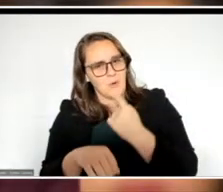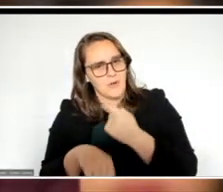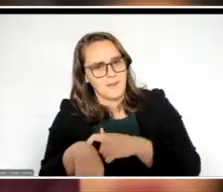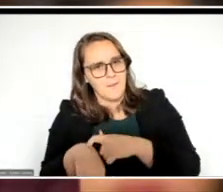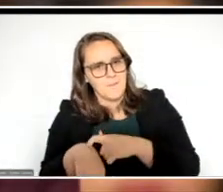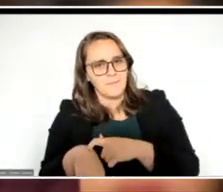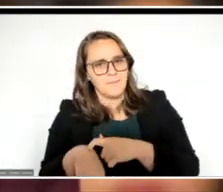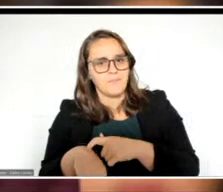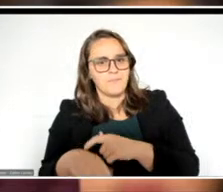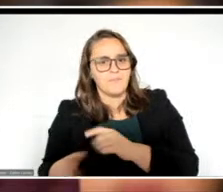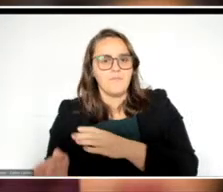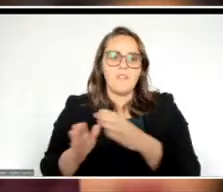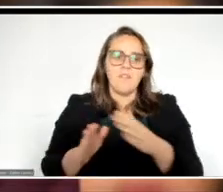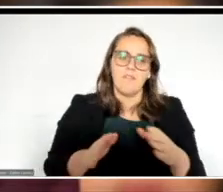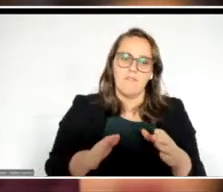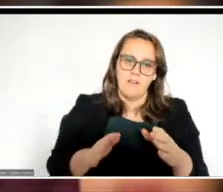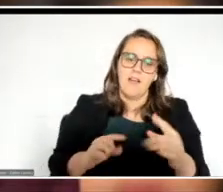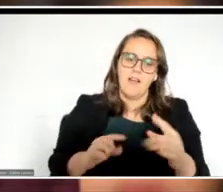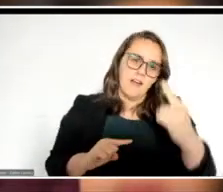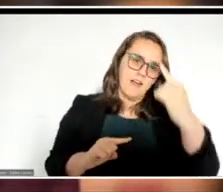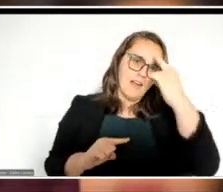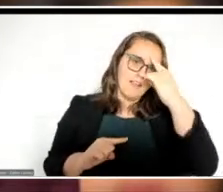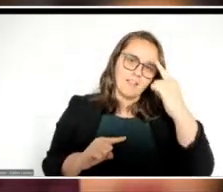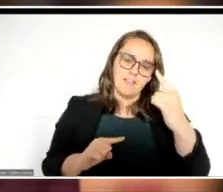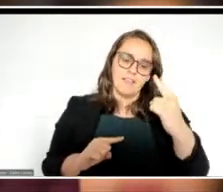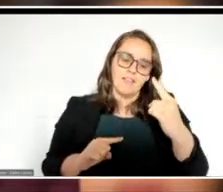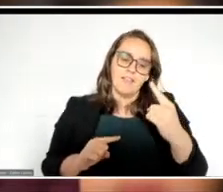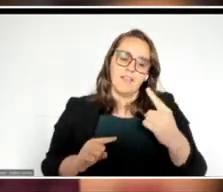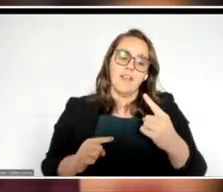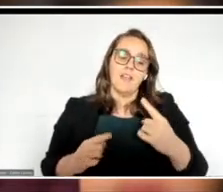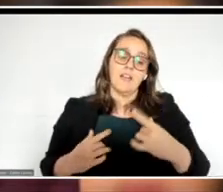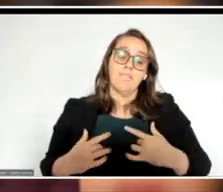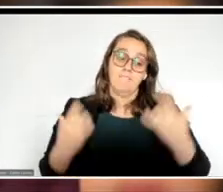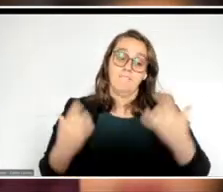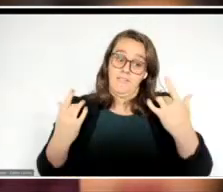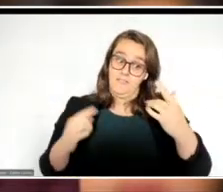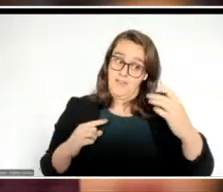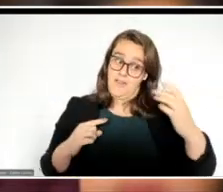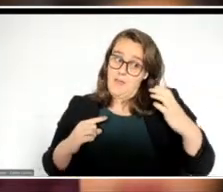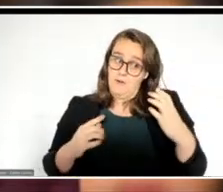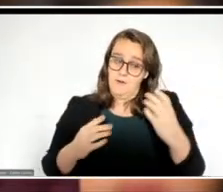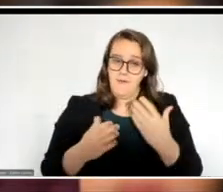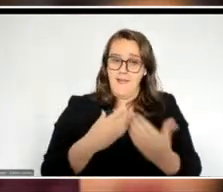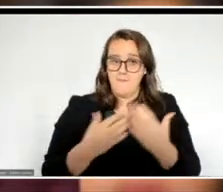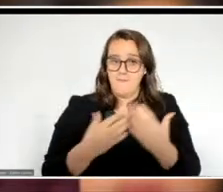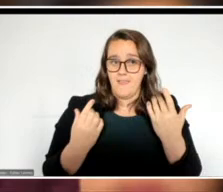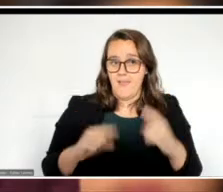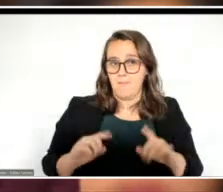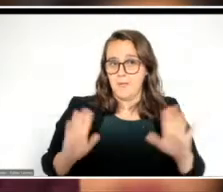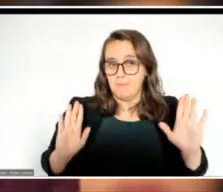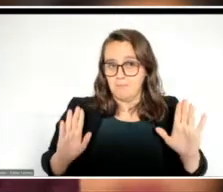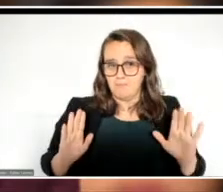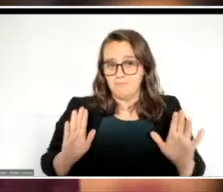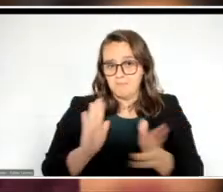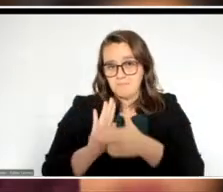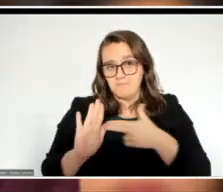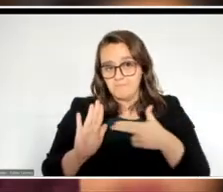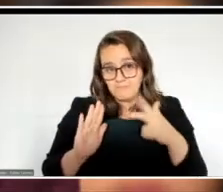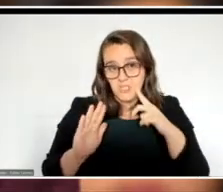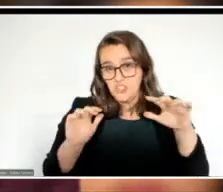at the Capitol, however they occurred, were shocking. And it was something